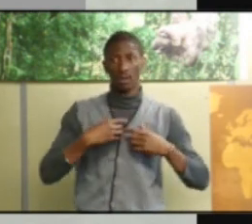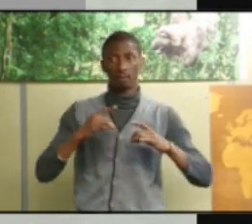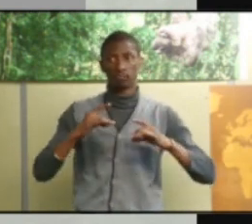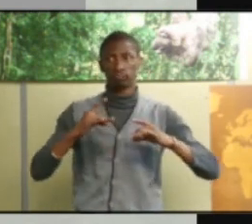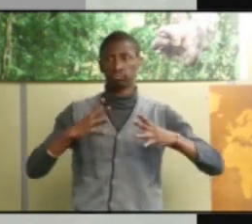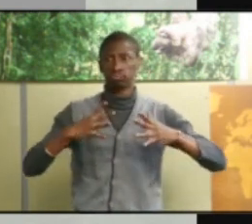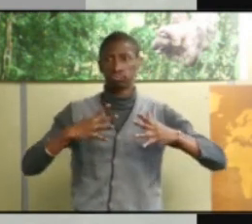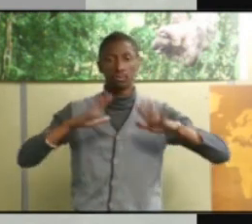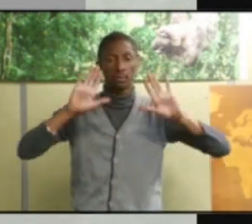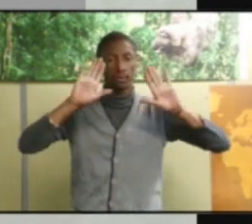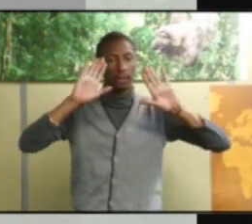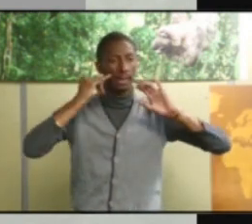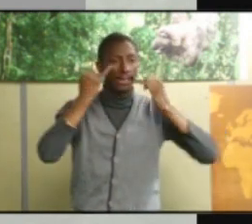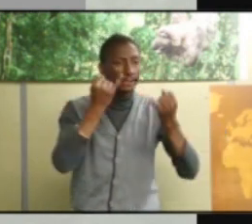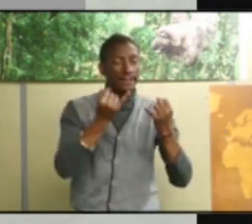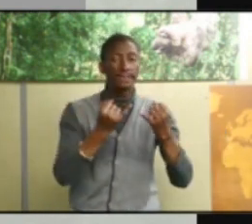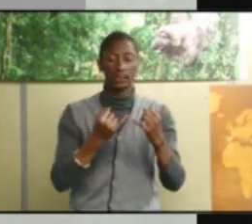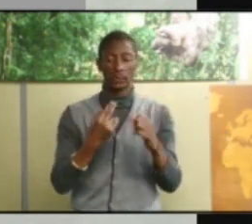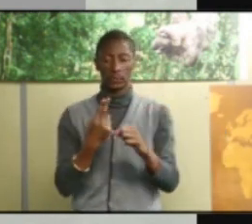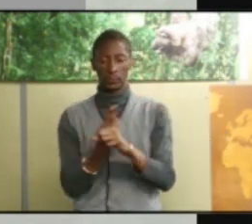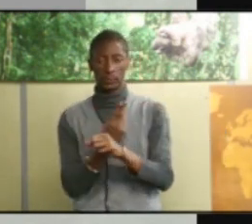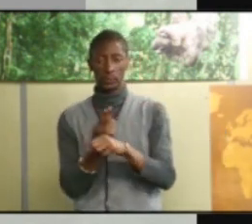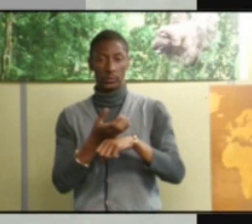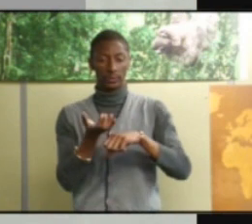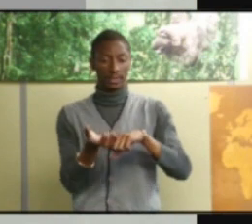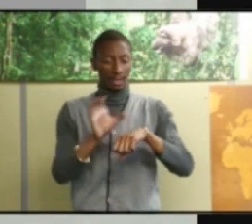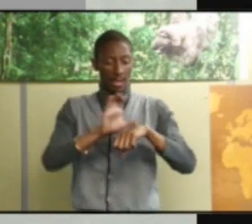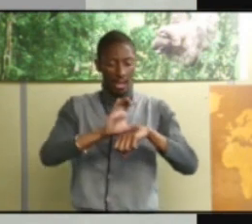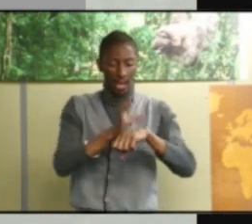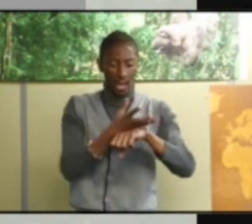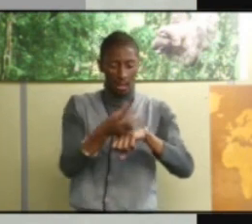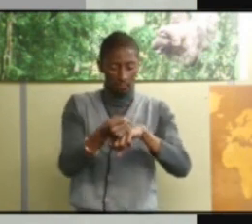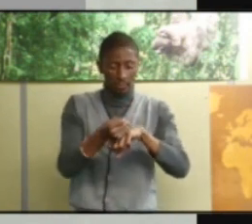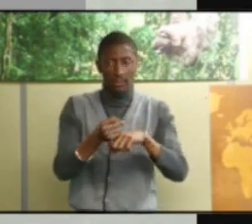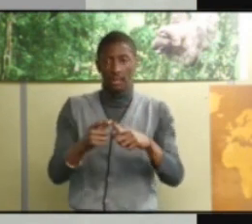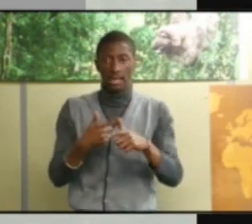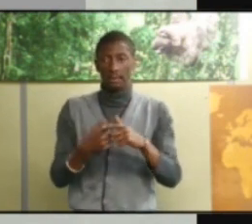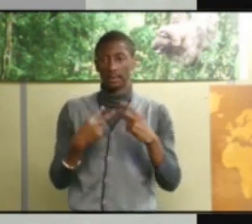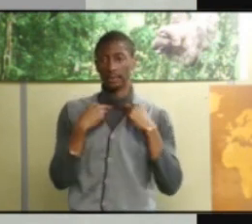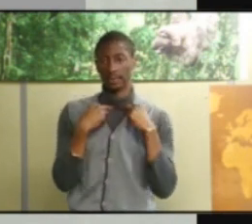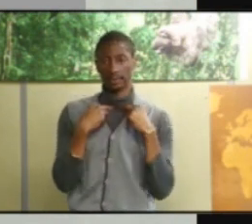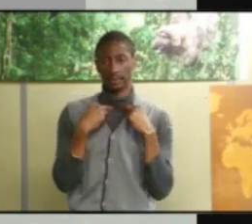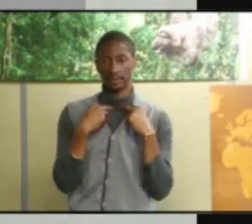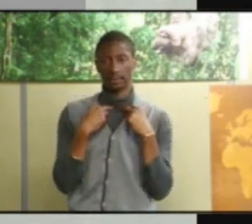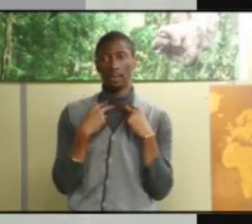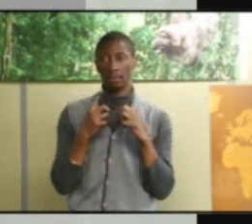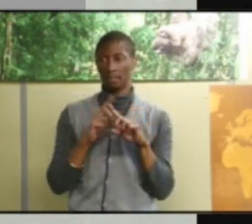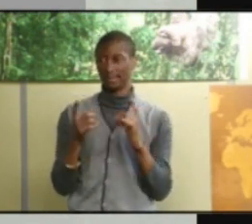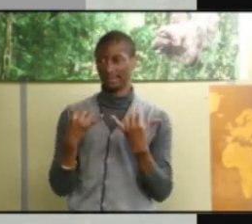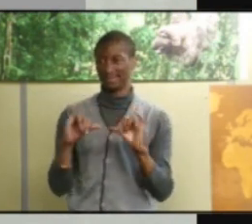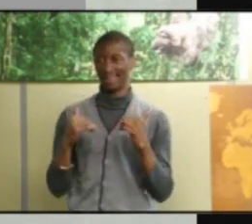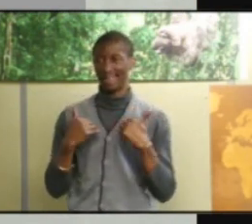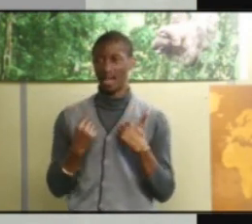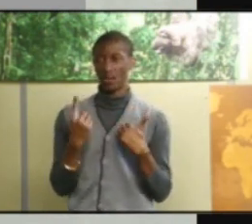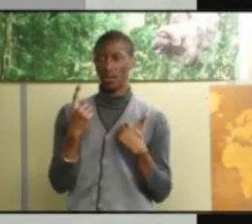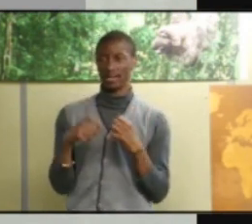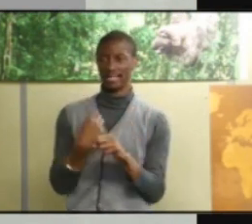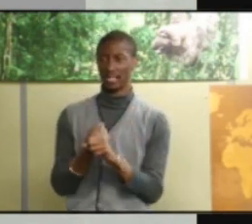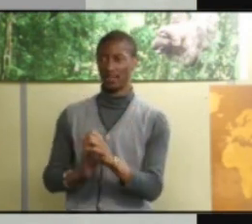ideas. We use the contingency up right away, and then there's nowhere to go from there. And you still have a year of developing your